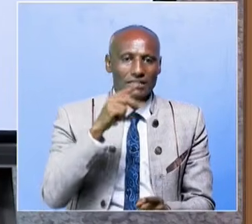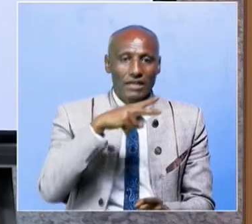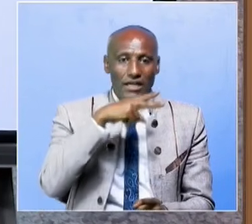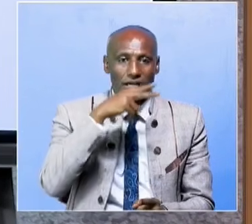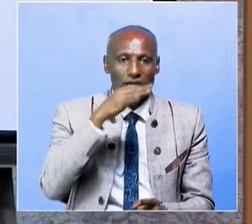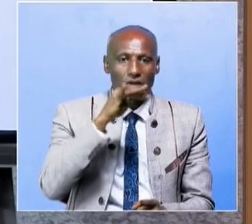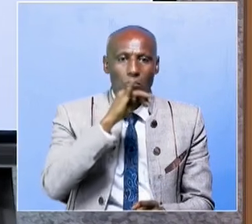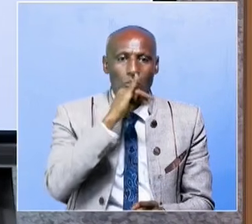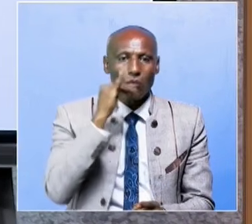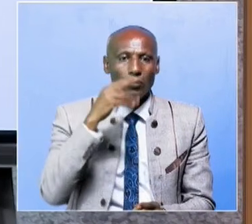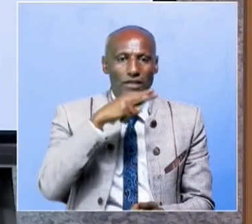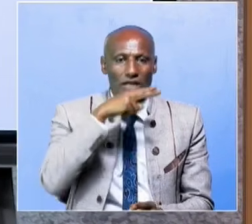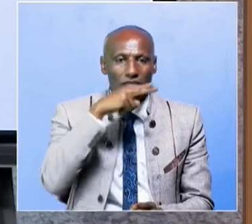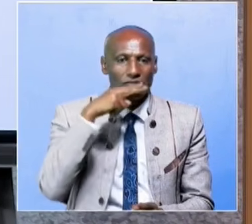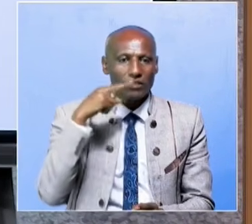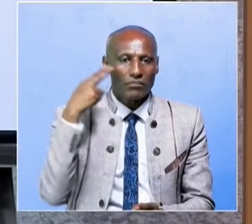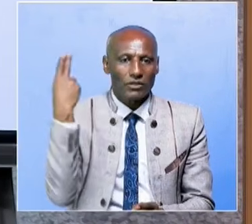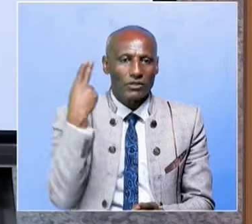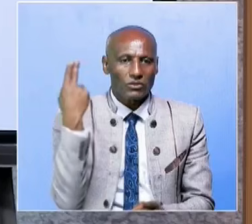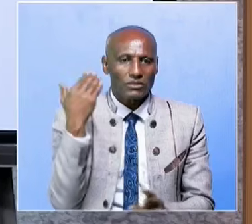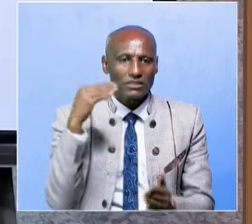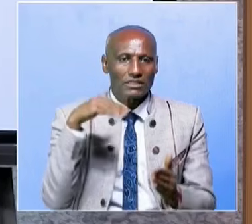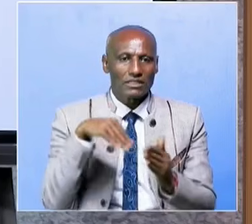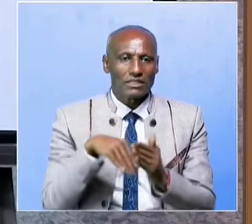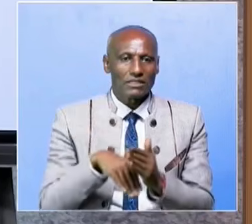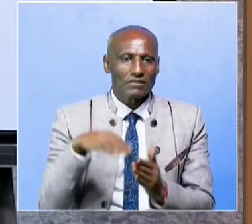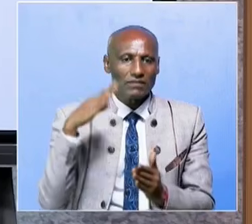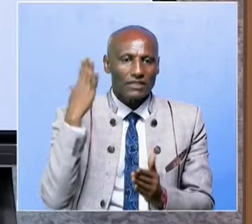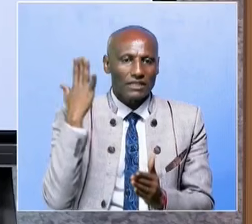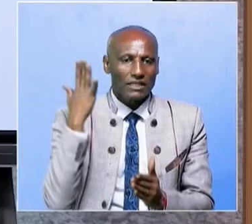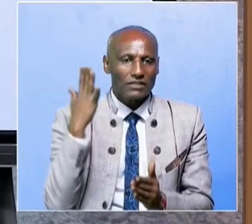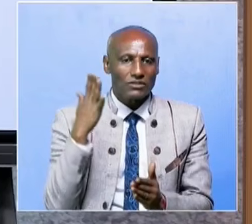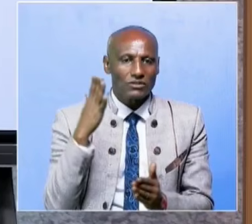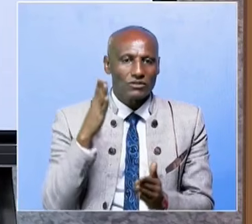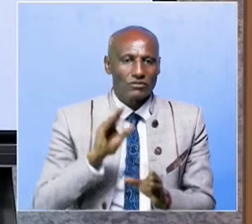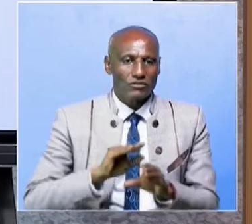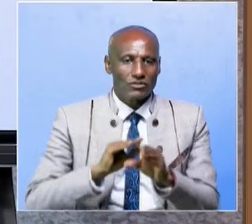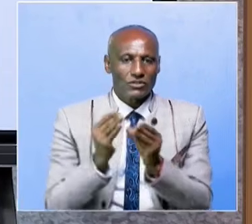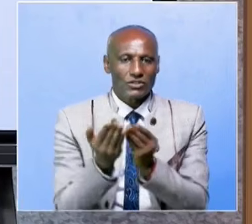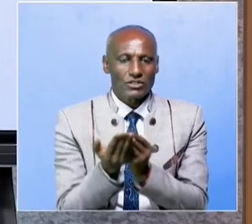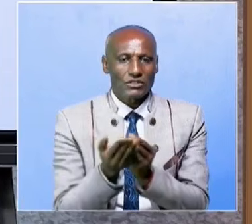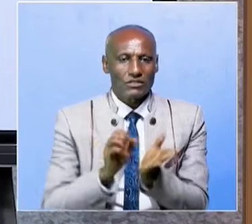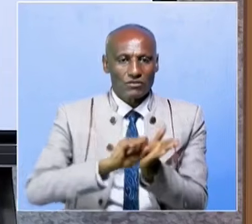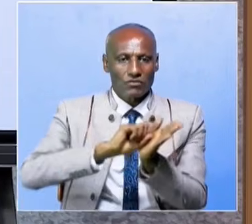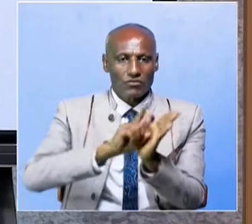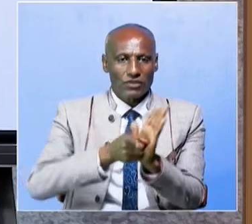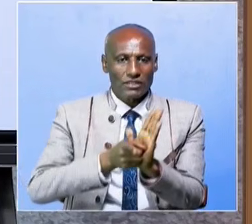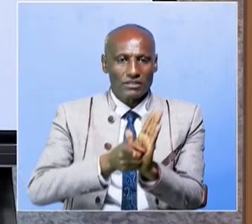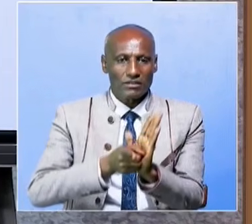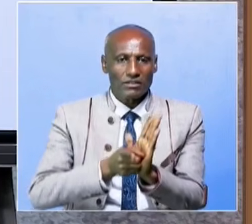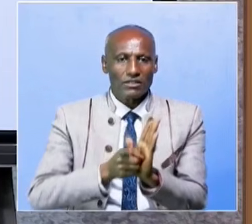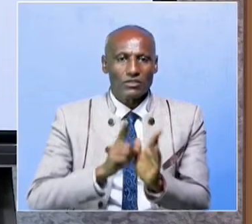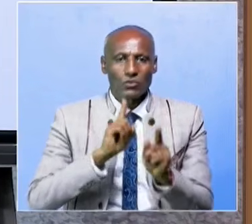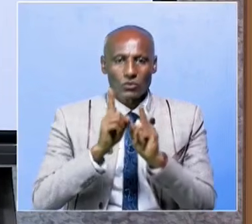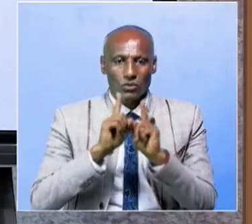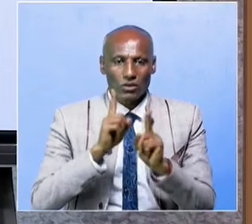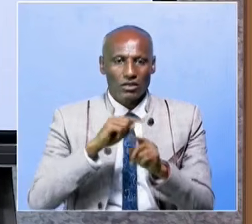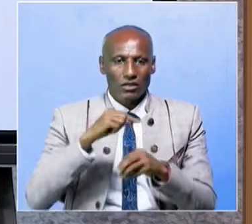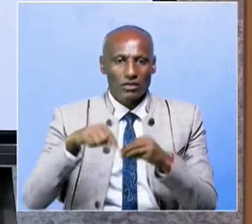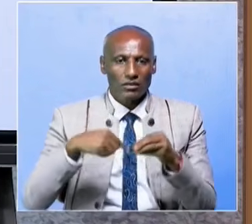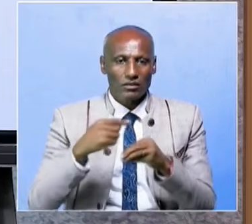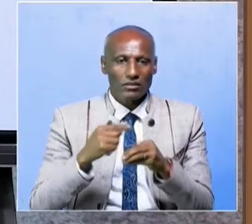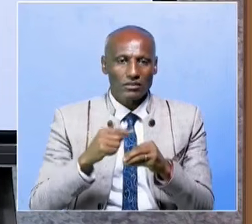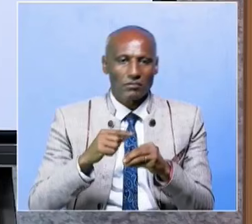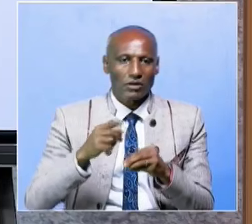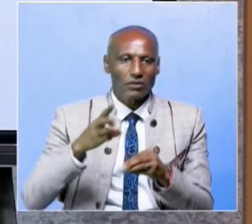verb and we use it in different kinds of situations. For example, we use it to talk about